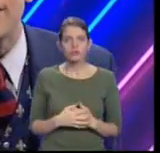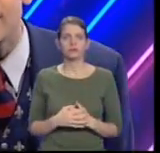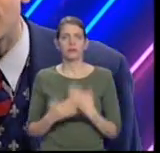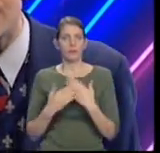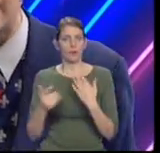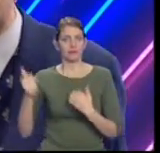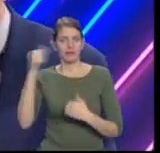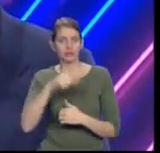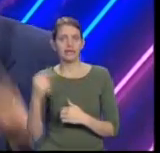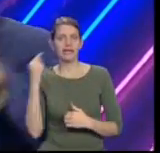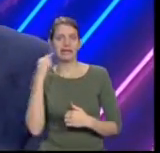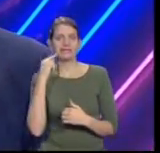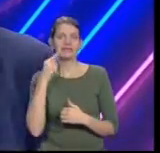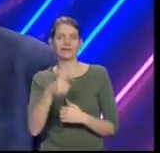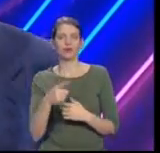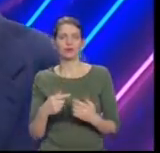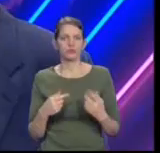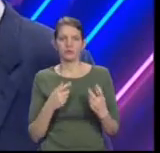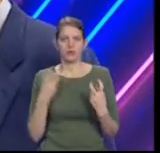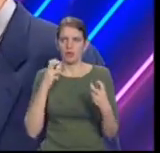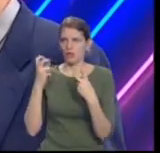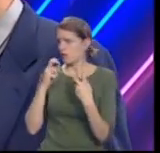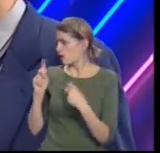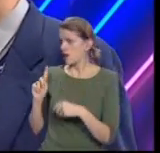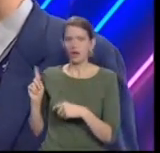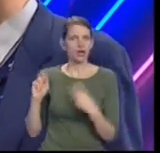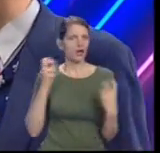the easier it is for you to be distracted by... What was that?